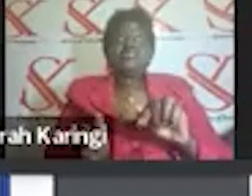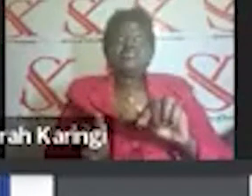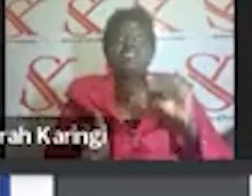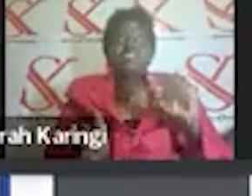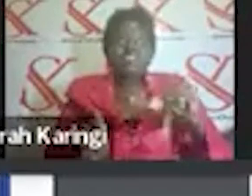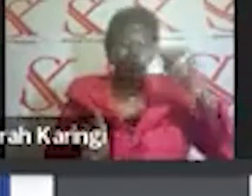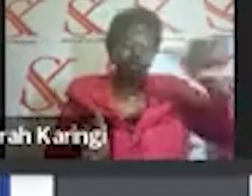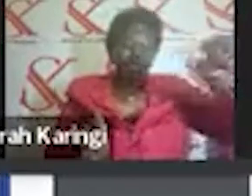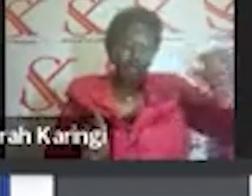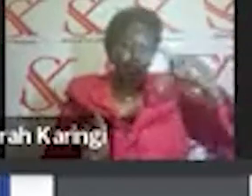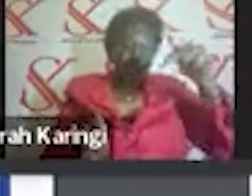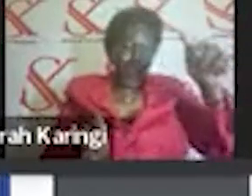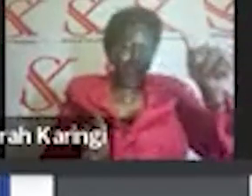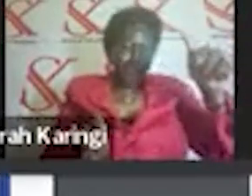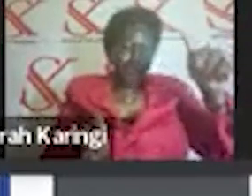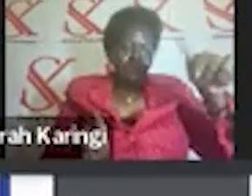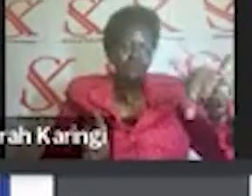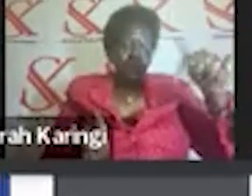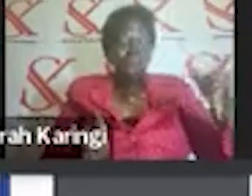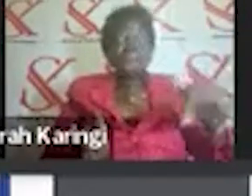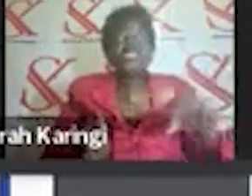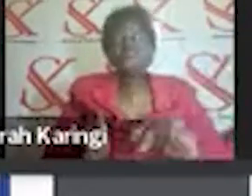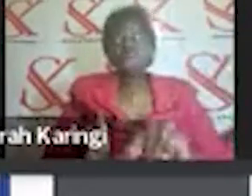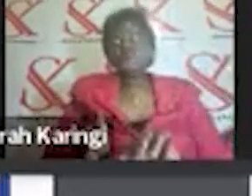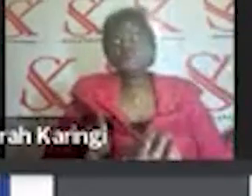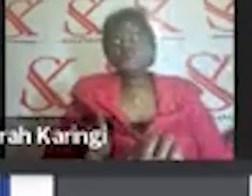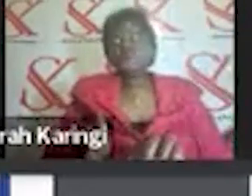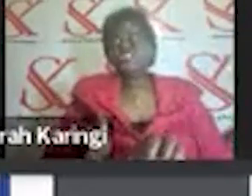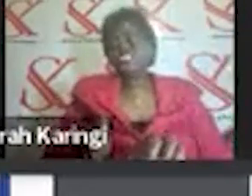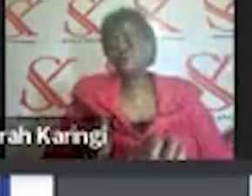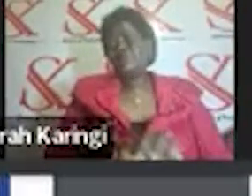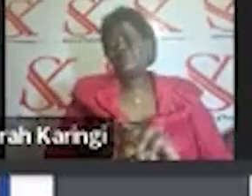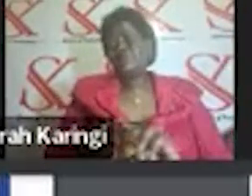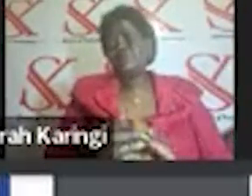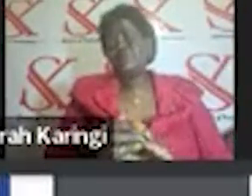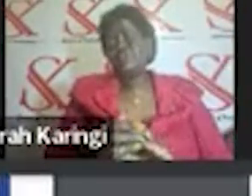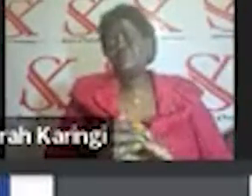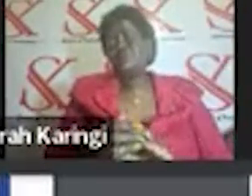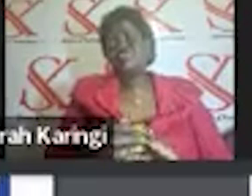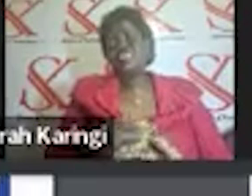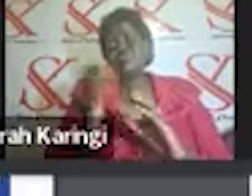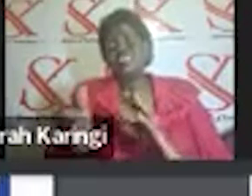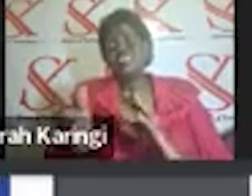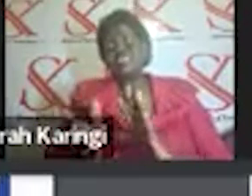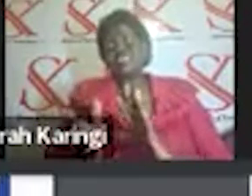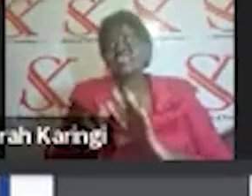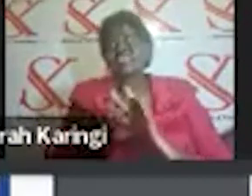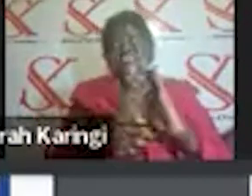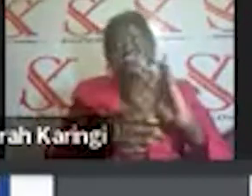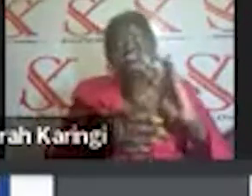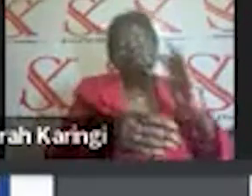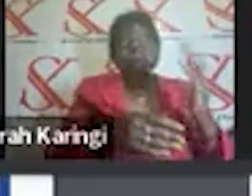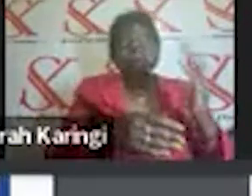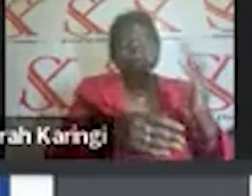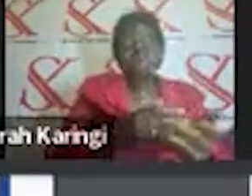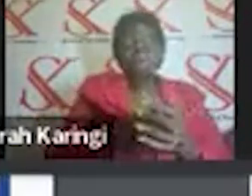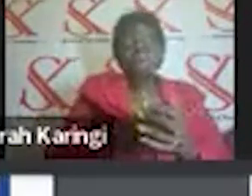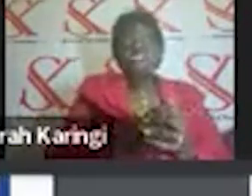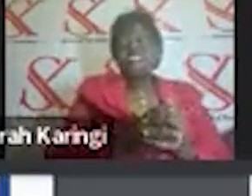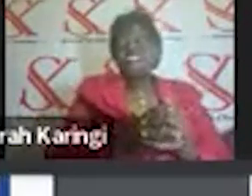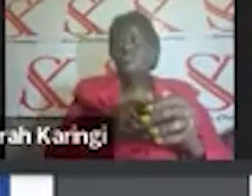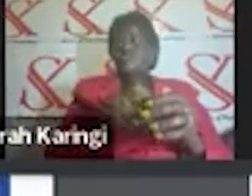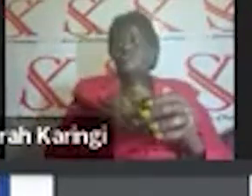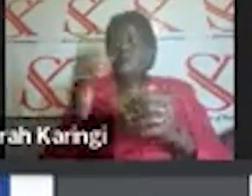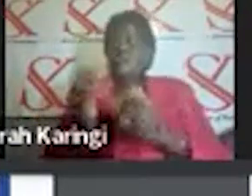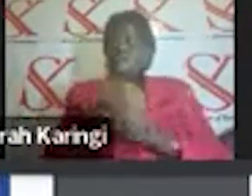see, anything within my power, connect you to those opportunities that probably you have been looking for. So if it is business that is dying, if it's maybe you